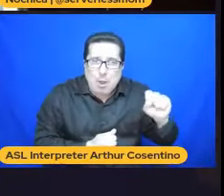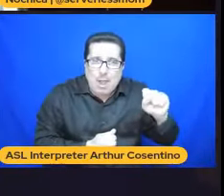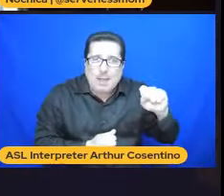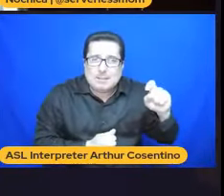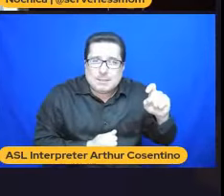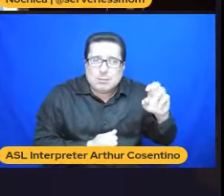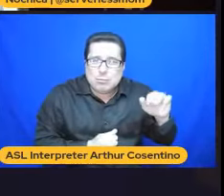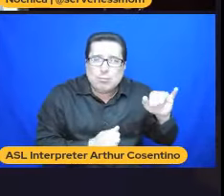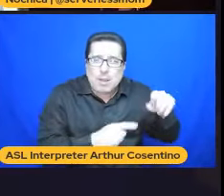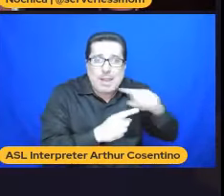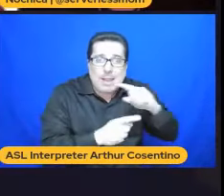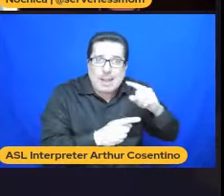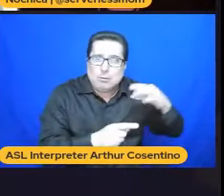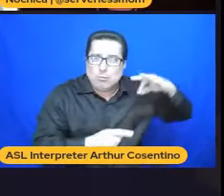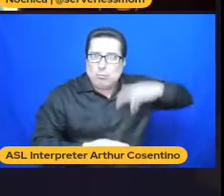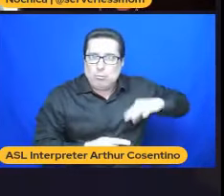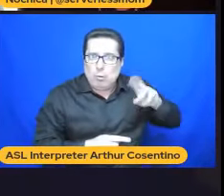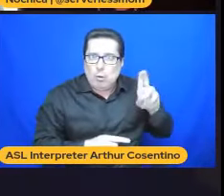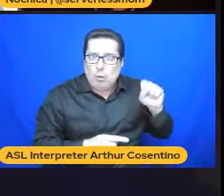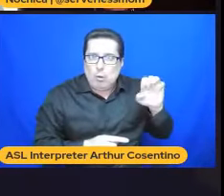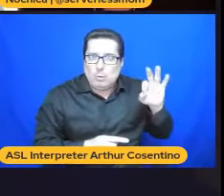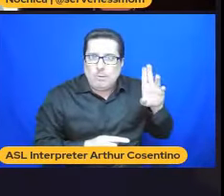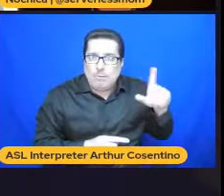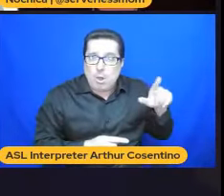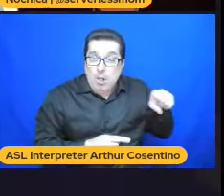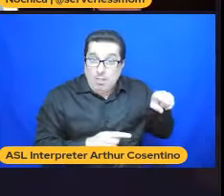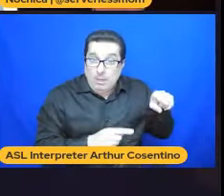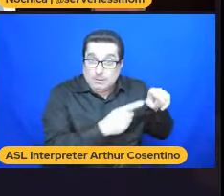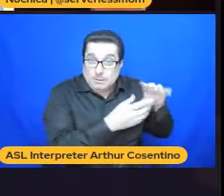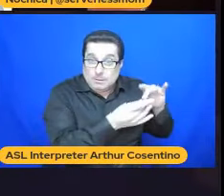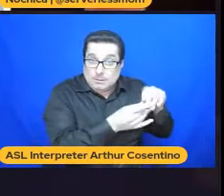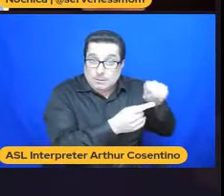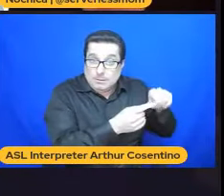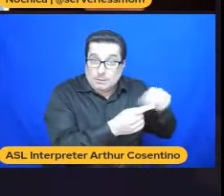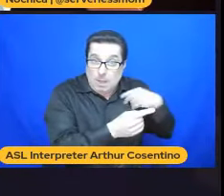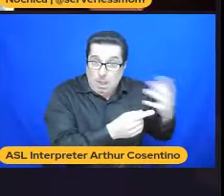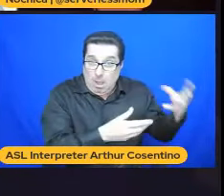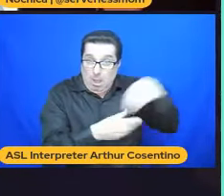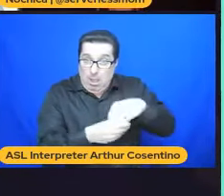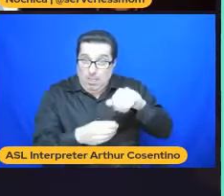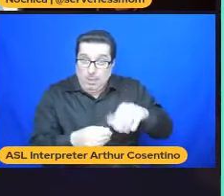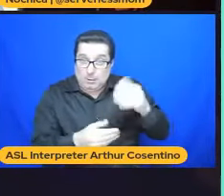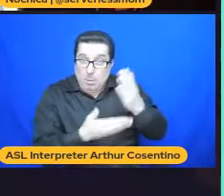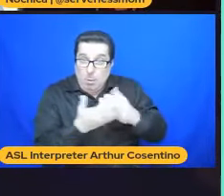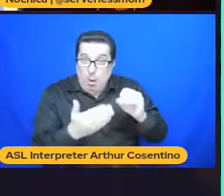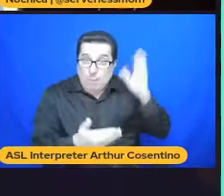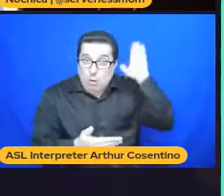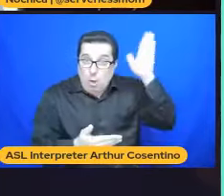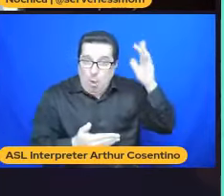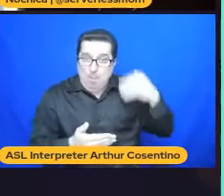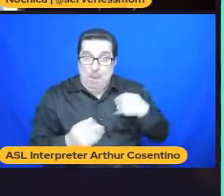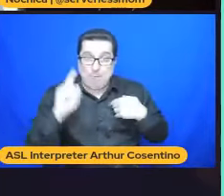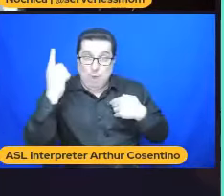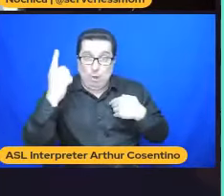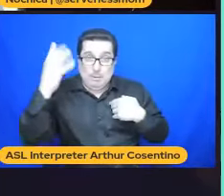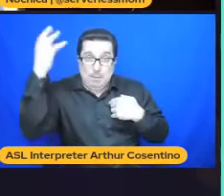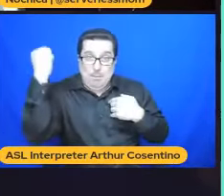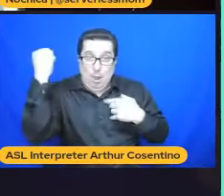not part of this talk. I just want to say it's the third pillar. So we'll move on from there.